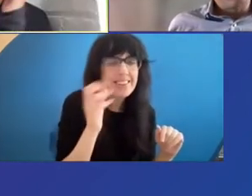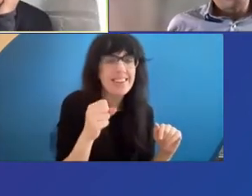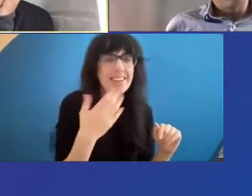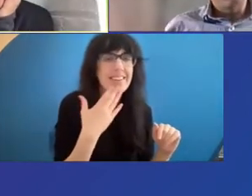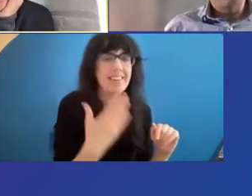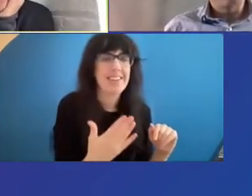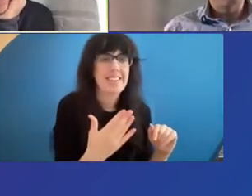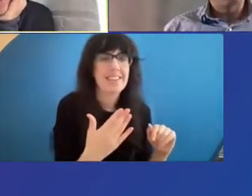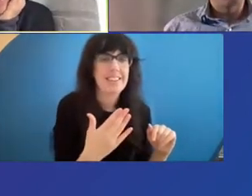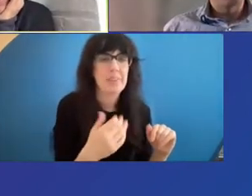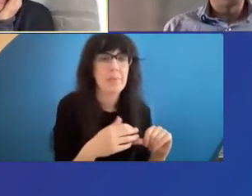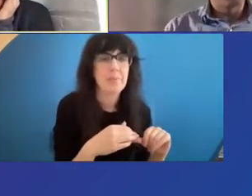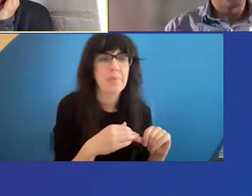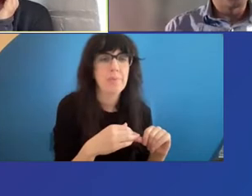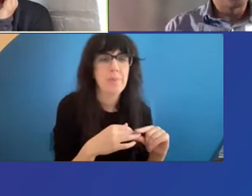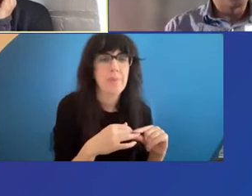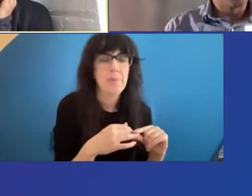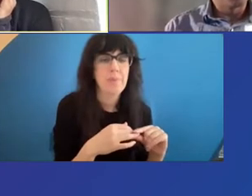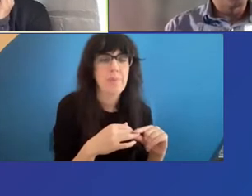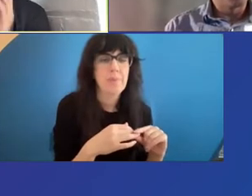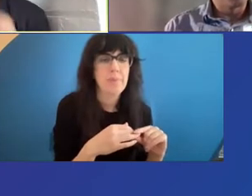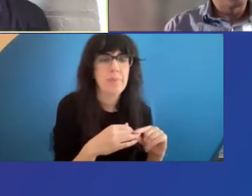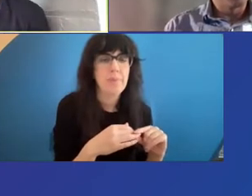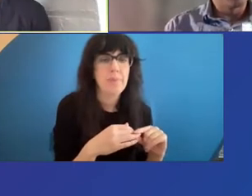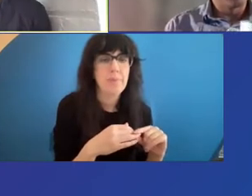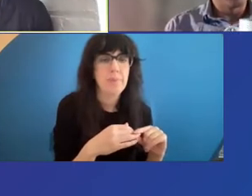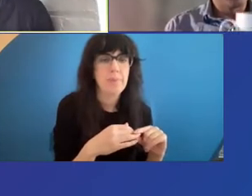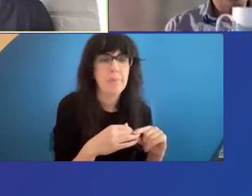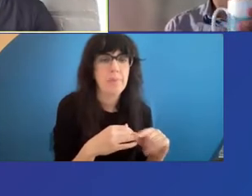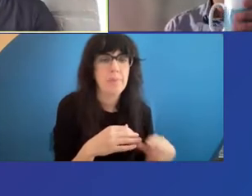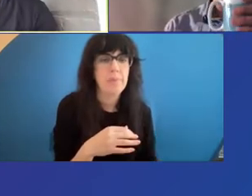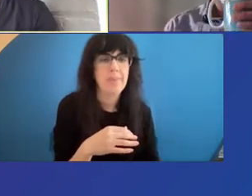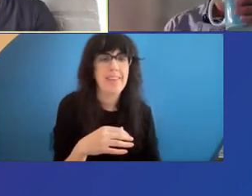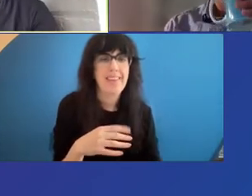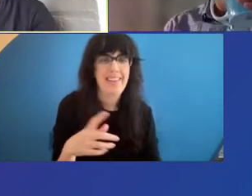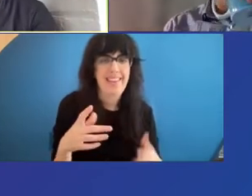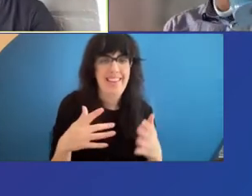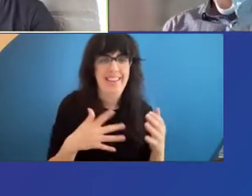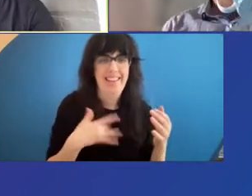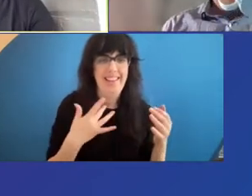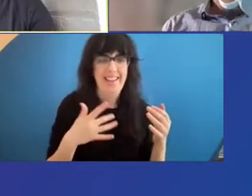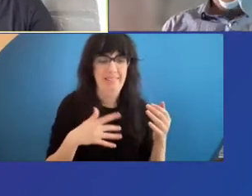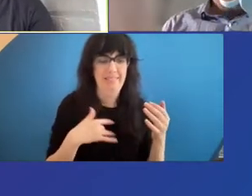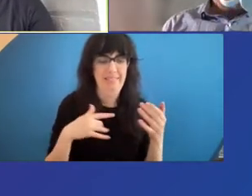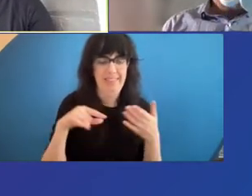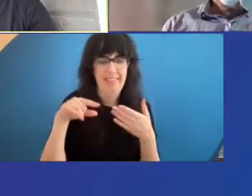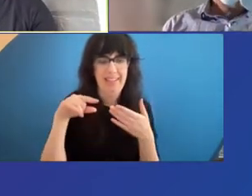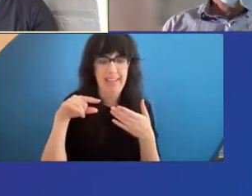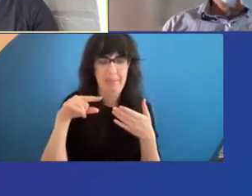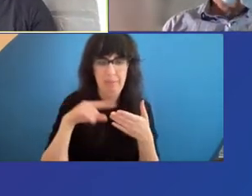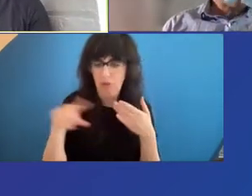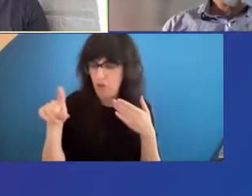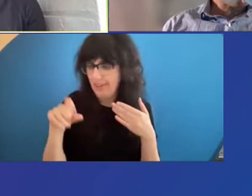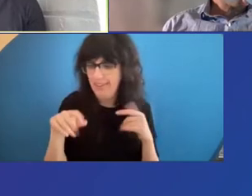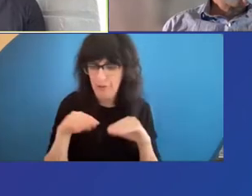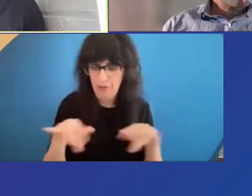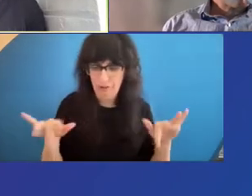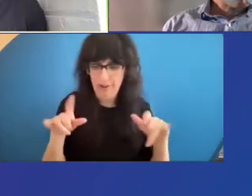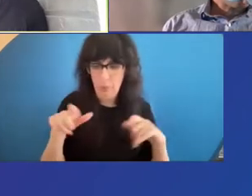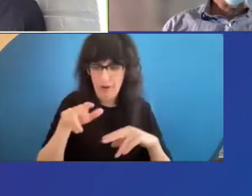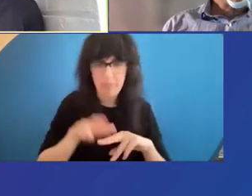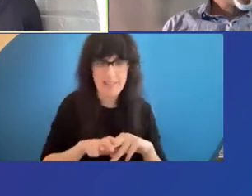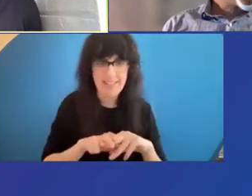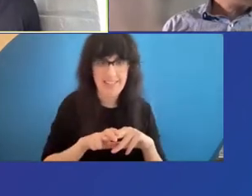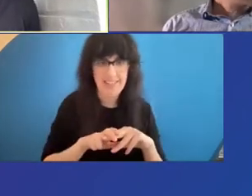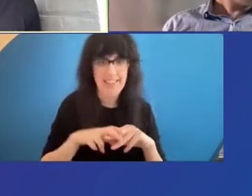I'm checking the ground I'm sitting on. right now. I am checking the ground that I am